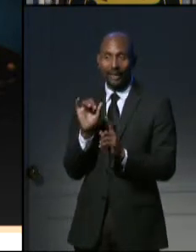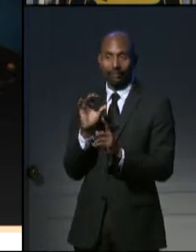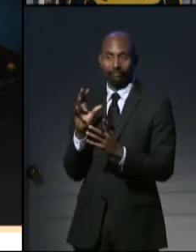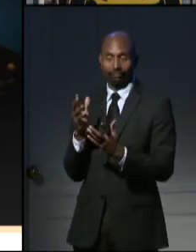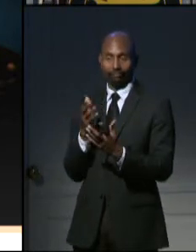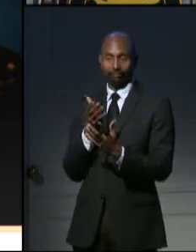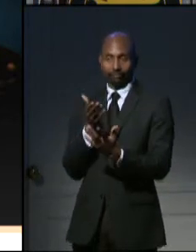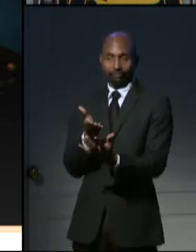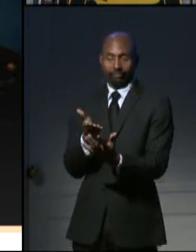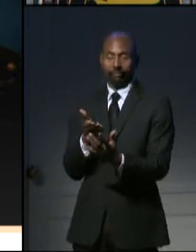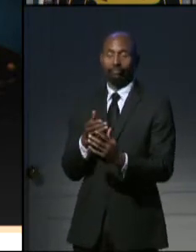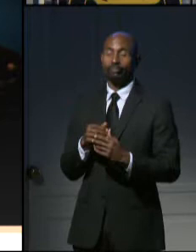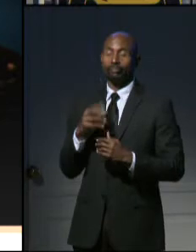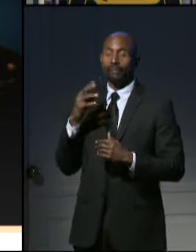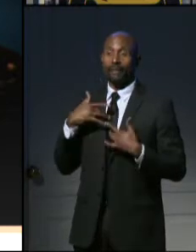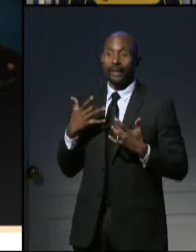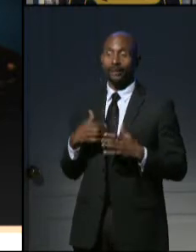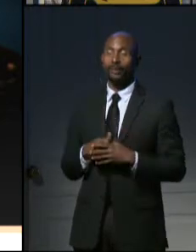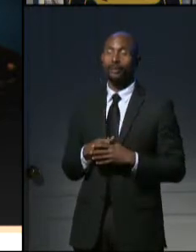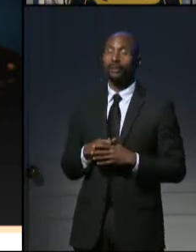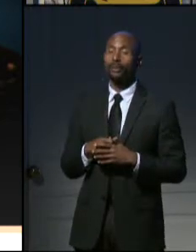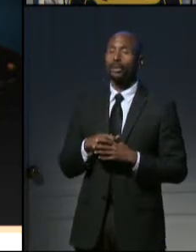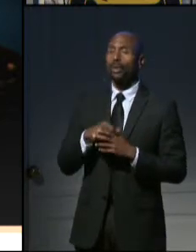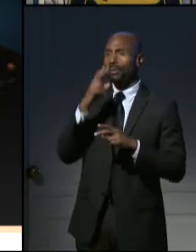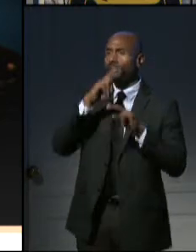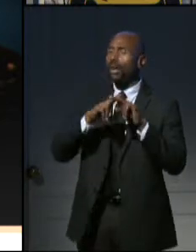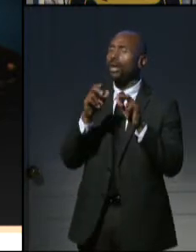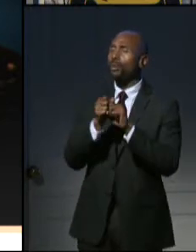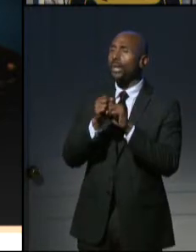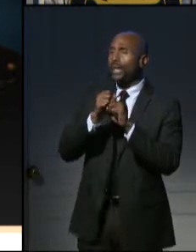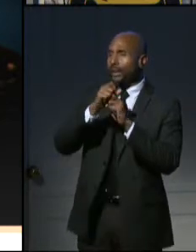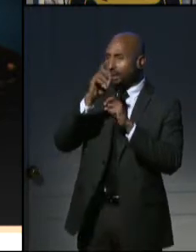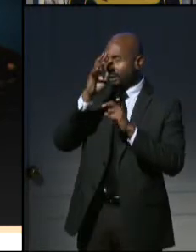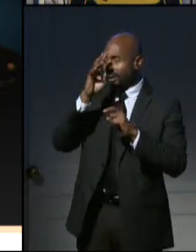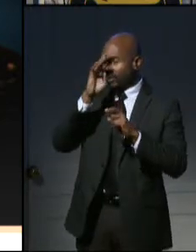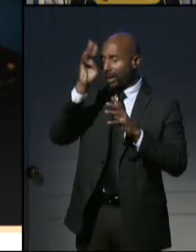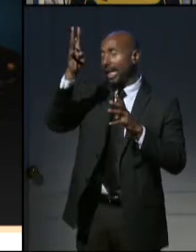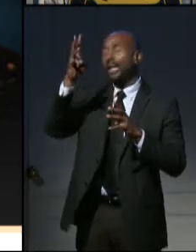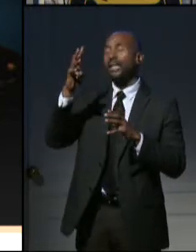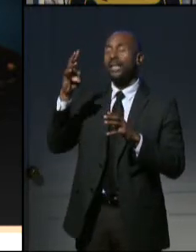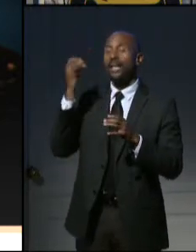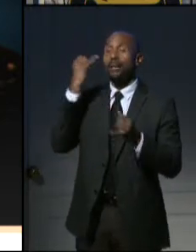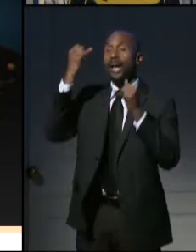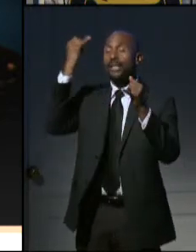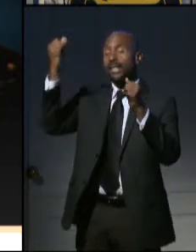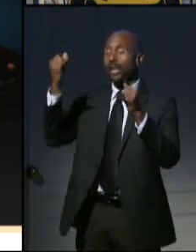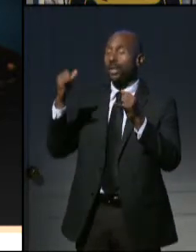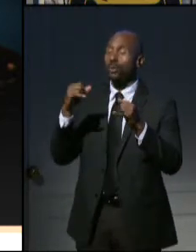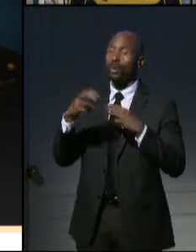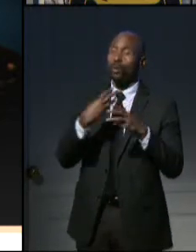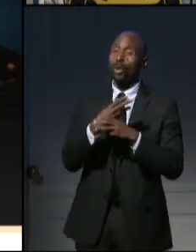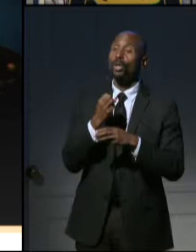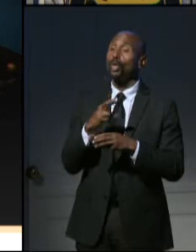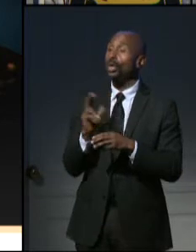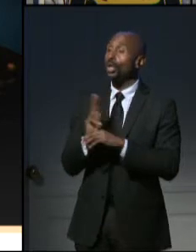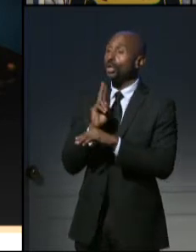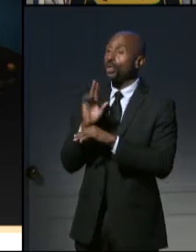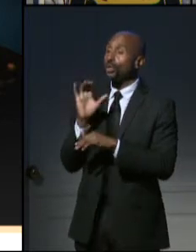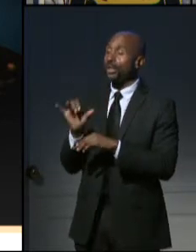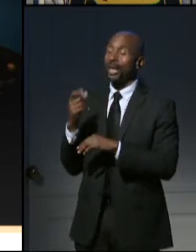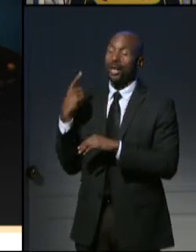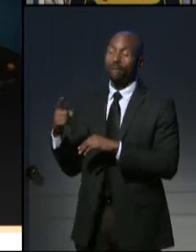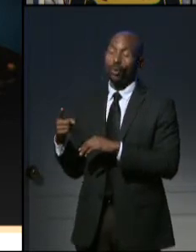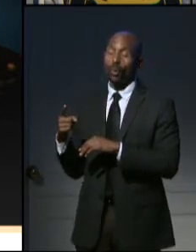simulating fun imaginary worlds or creating military training scenarios. there's the opportunity to simulate